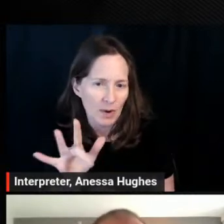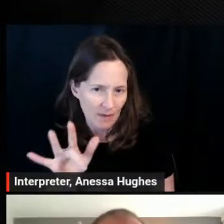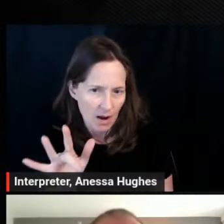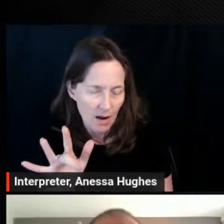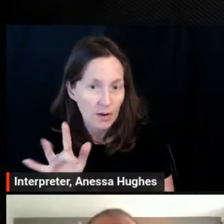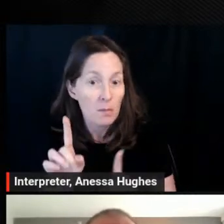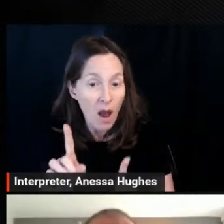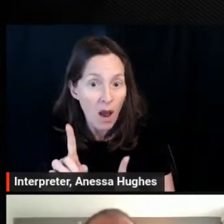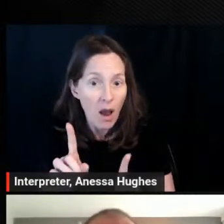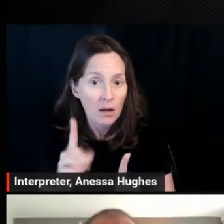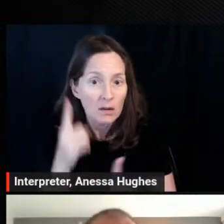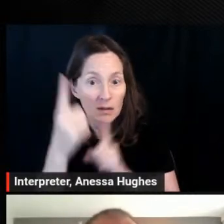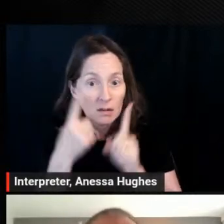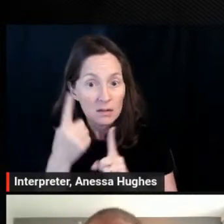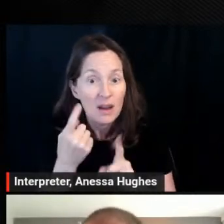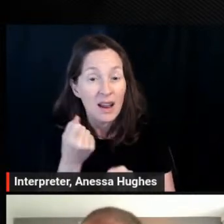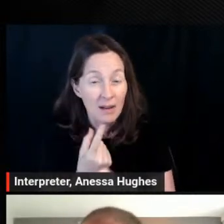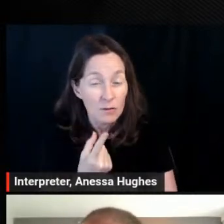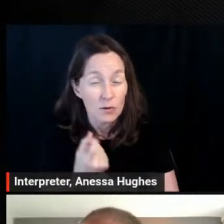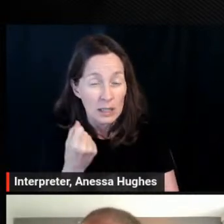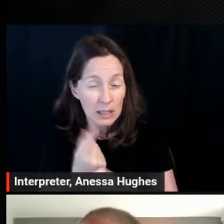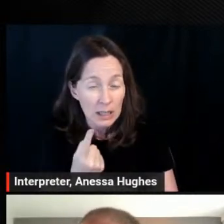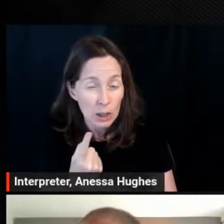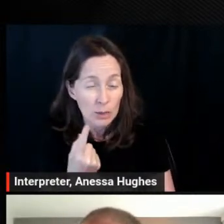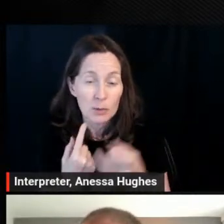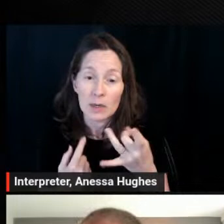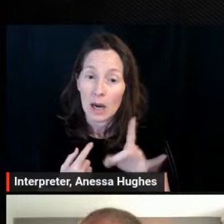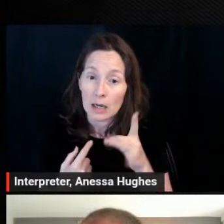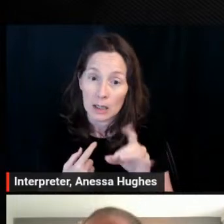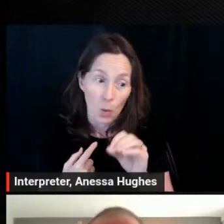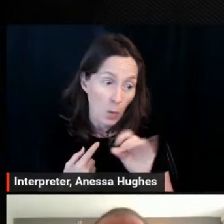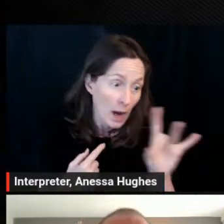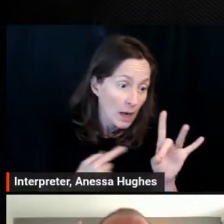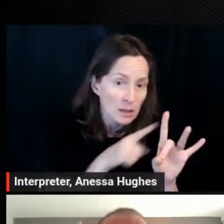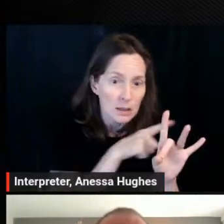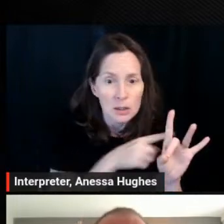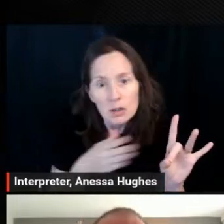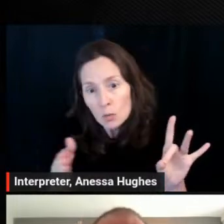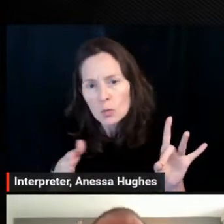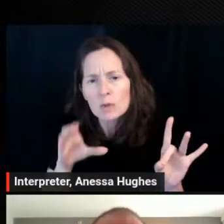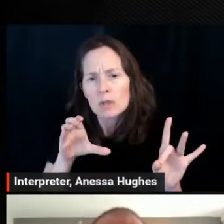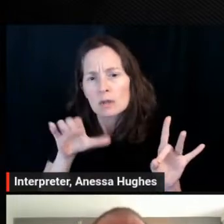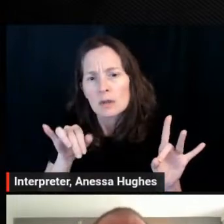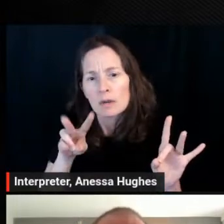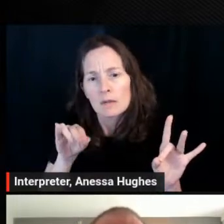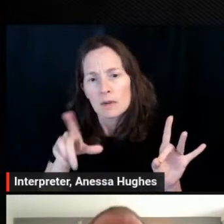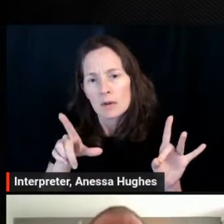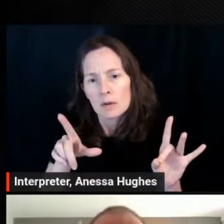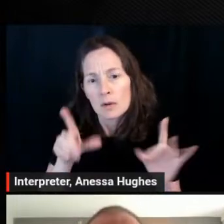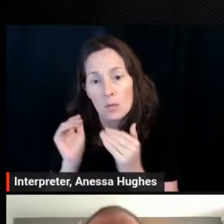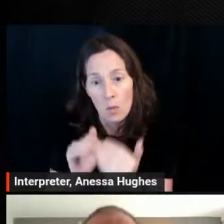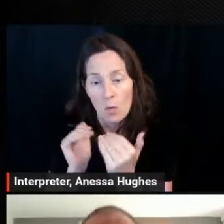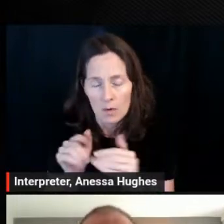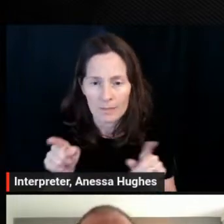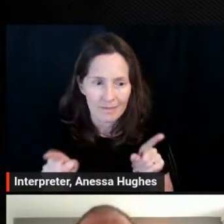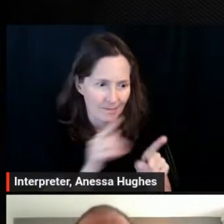between 1808 and the Civil War, we can say with depressing certainty